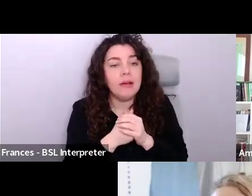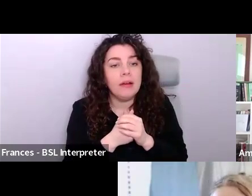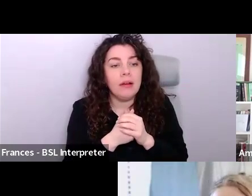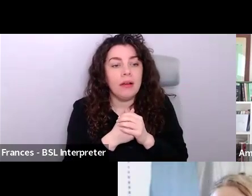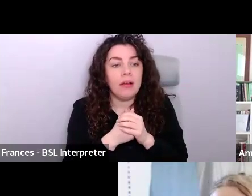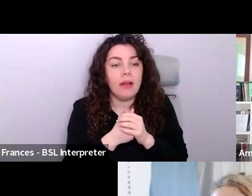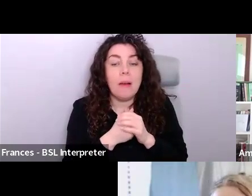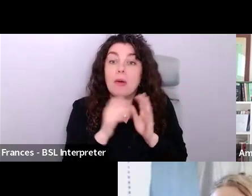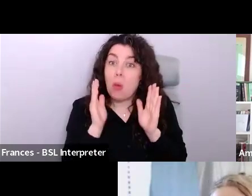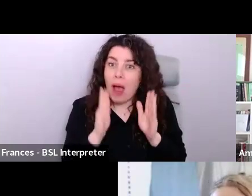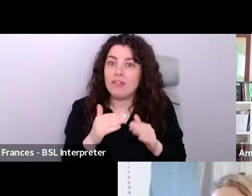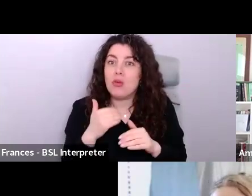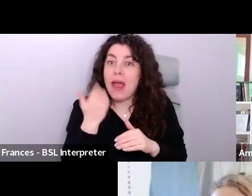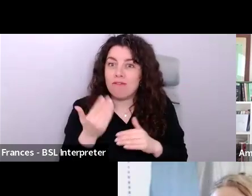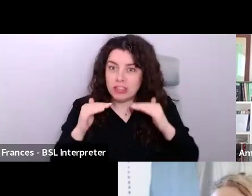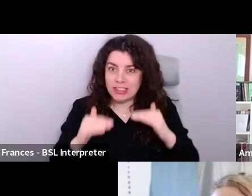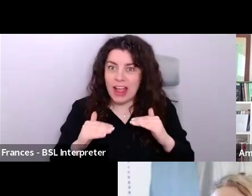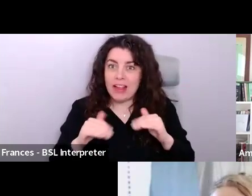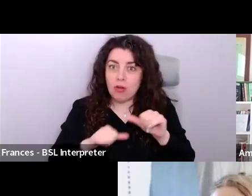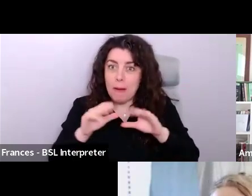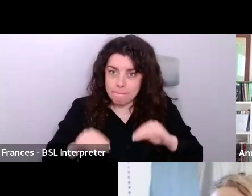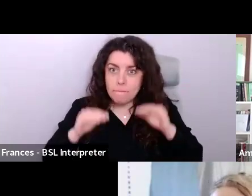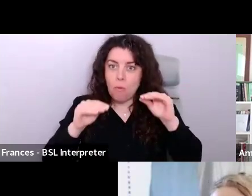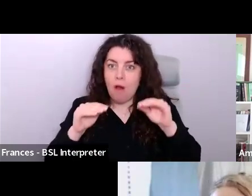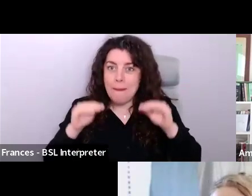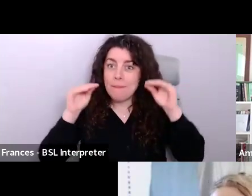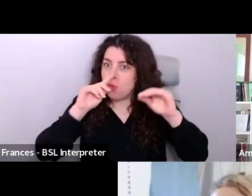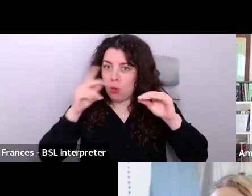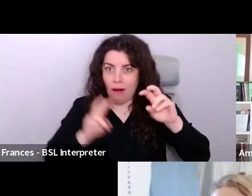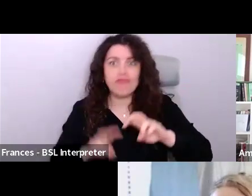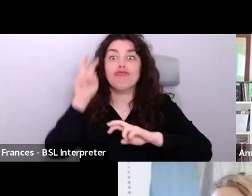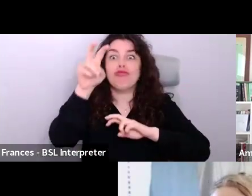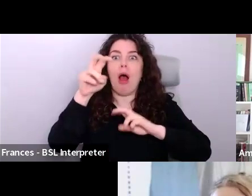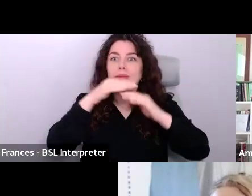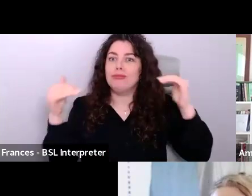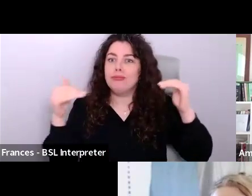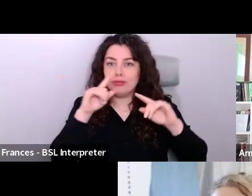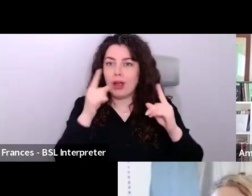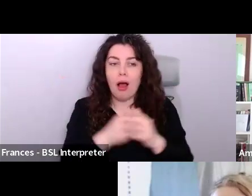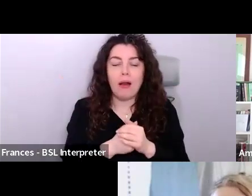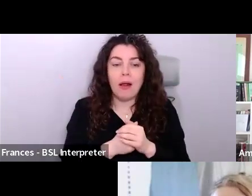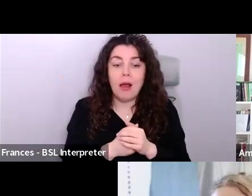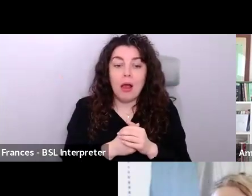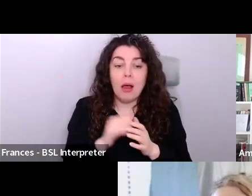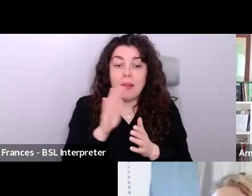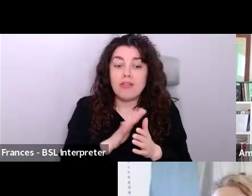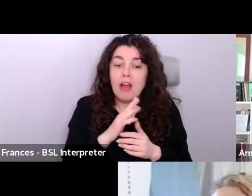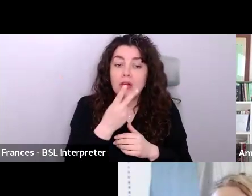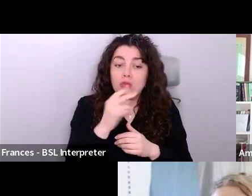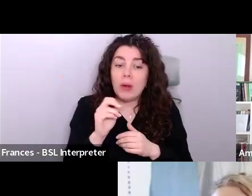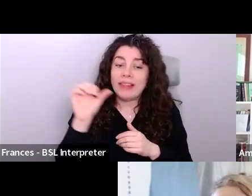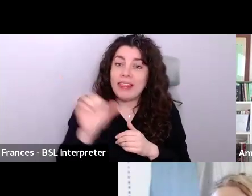through each stage, but to give you an idea, there are about 20,000 employers who are on the